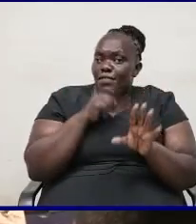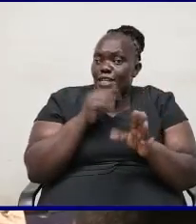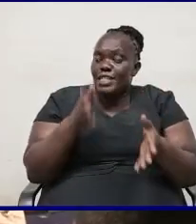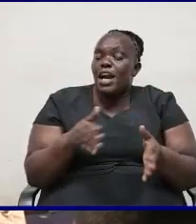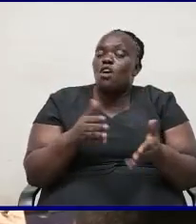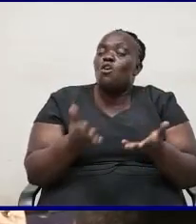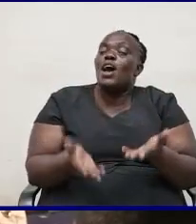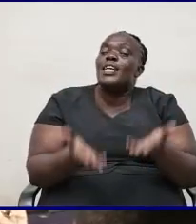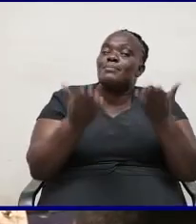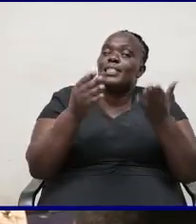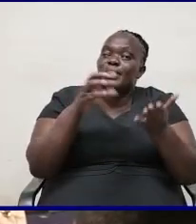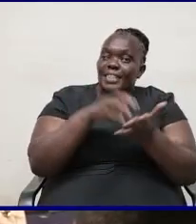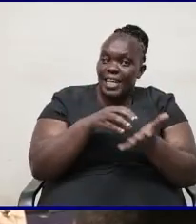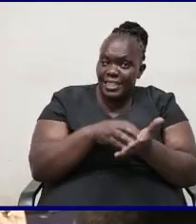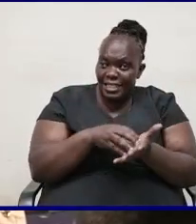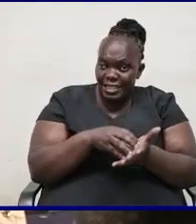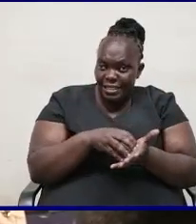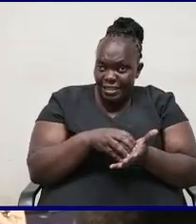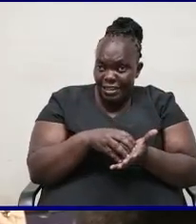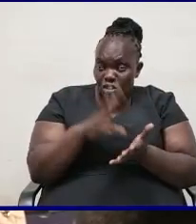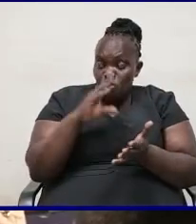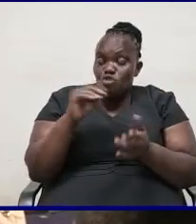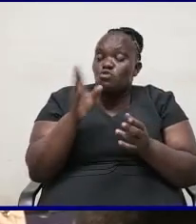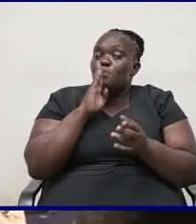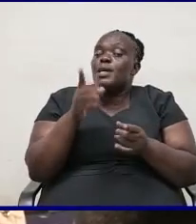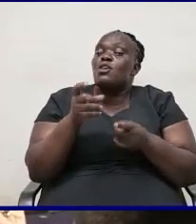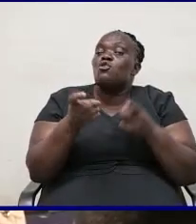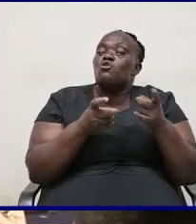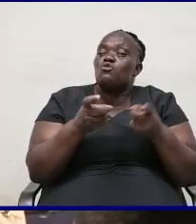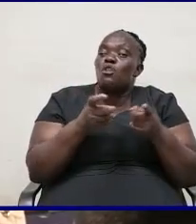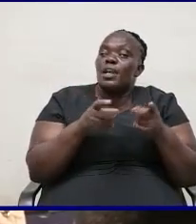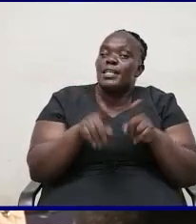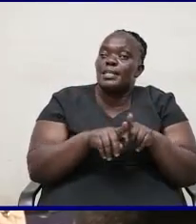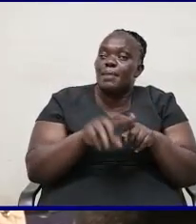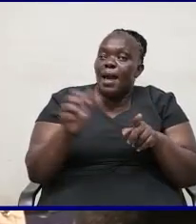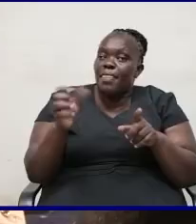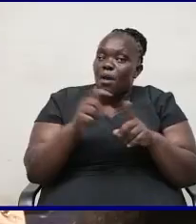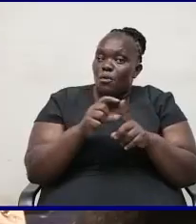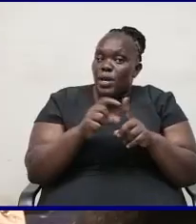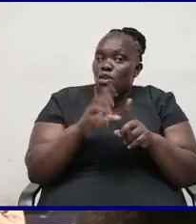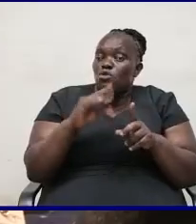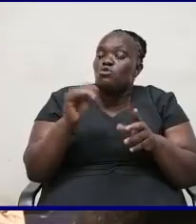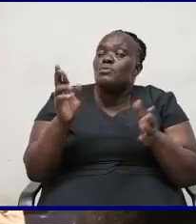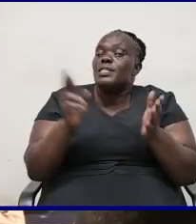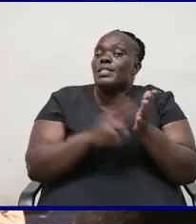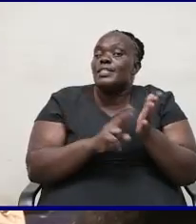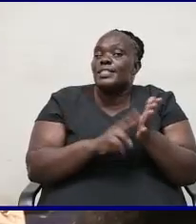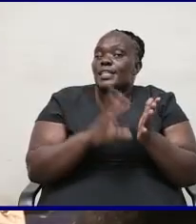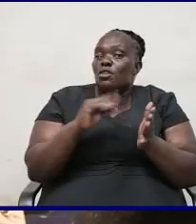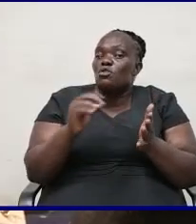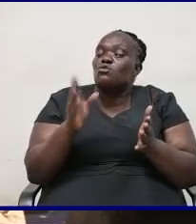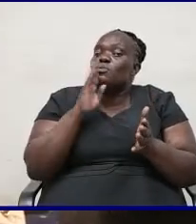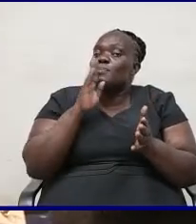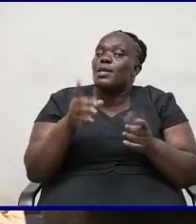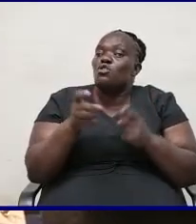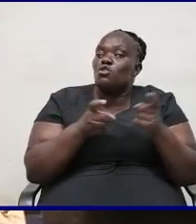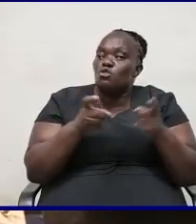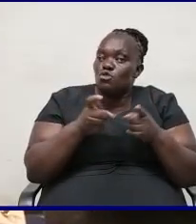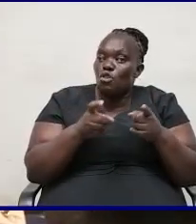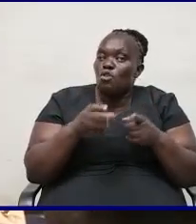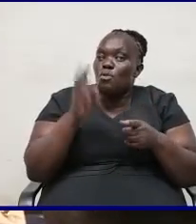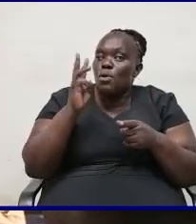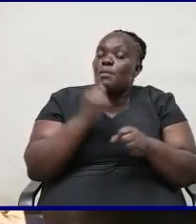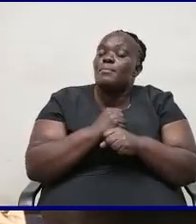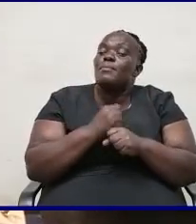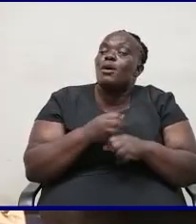advanced stage. They are going to be regulated. Yes, they are going to be regulated. Okay. In other words, because they are going to be registered and they are going to be regulated so that they will